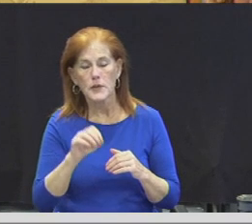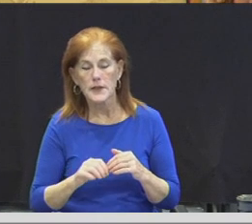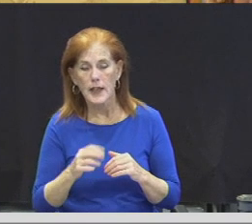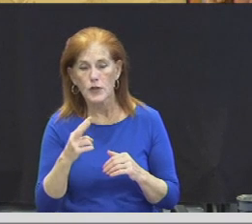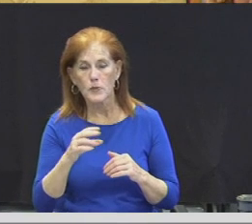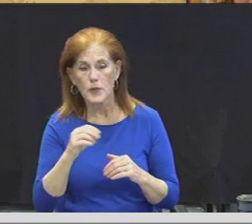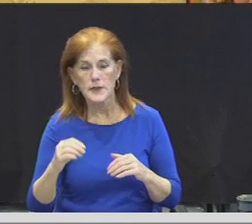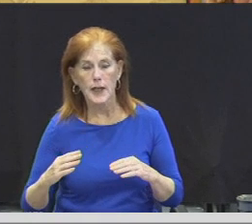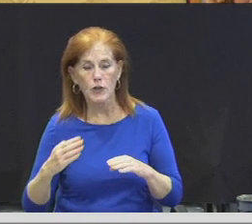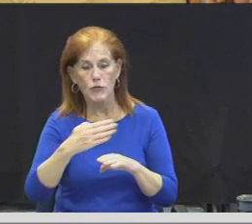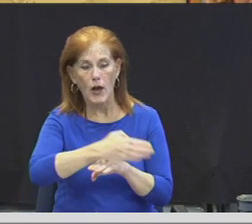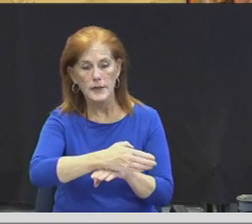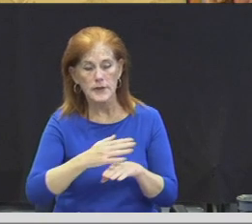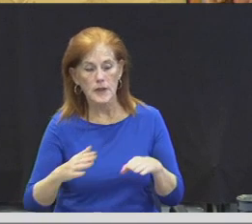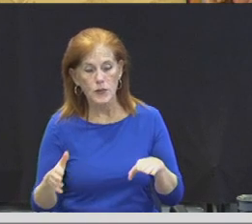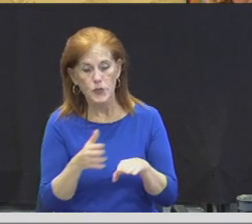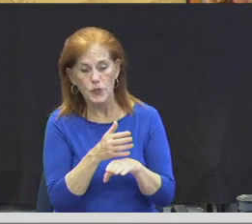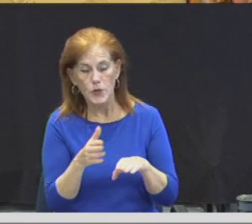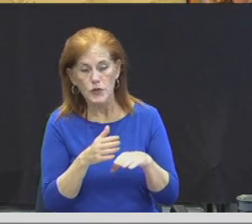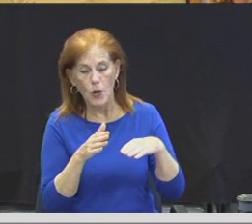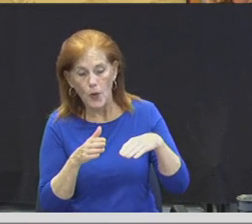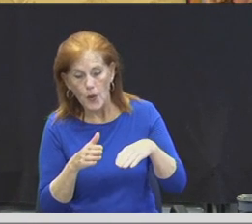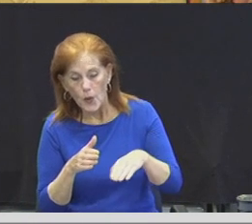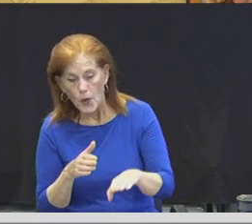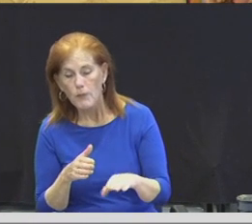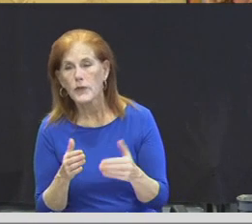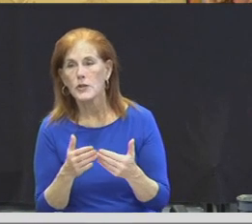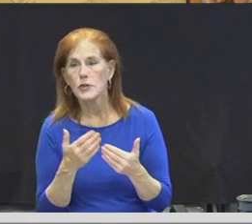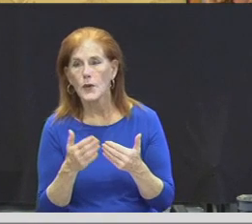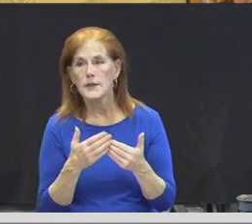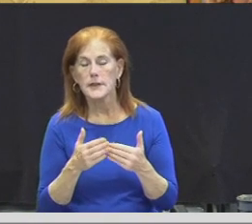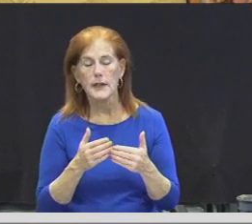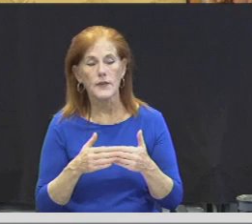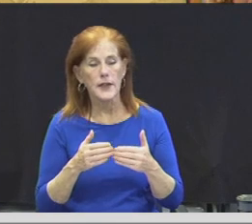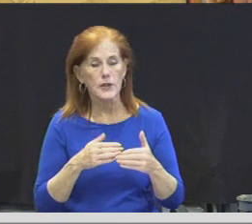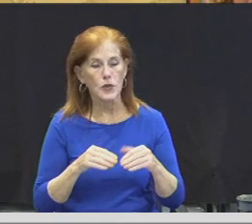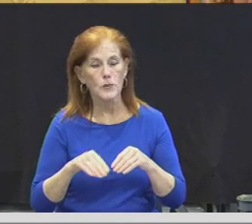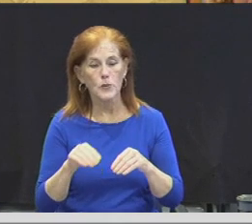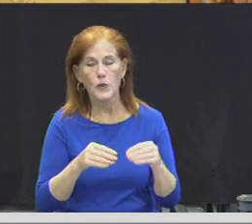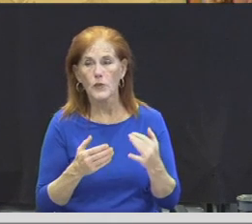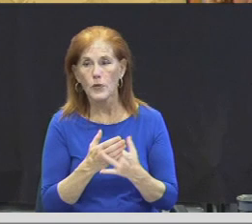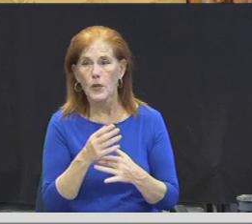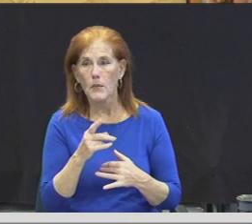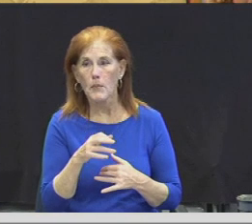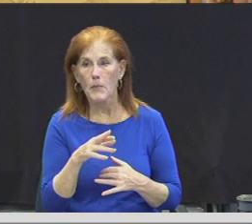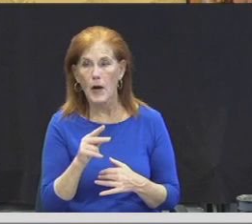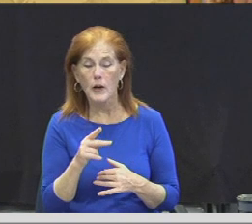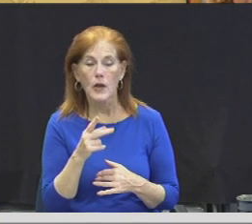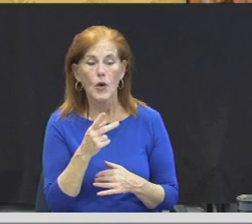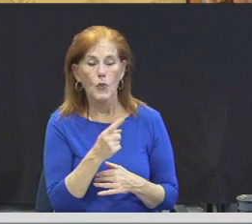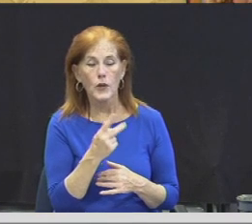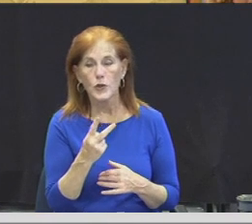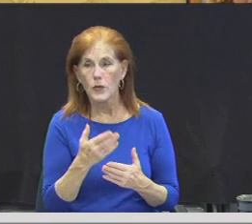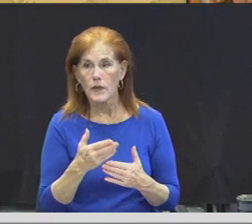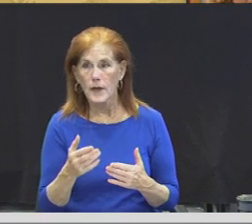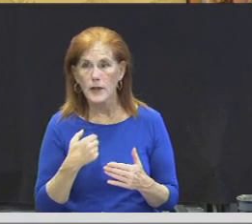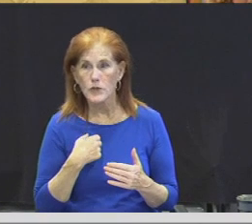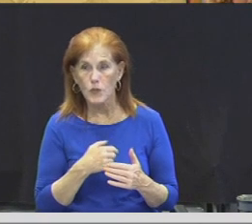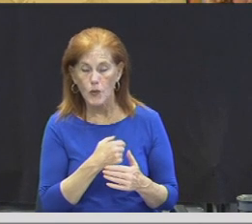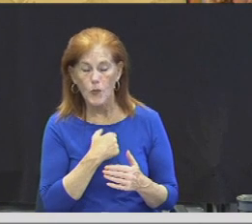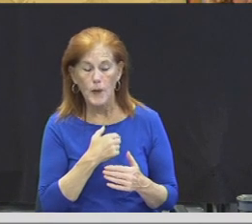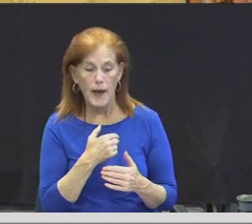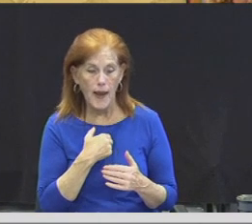slope, trying to keep that really as soft as we can so that it's very easy to navigate your way throughout the park. There are a couple of key locations where we start to make those